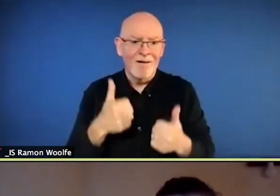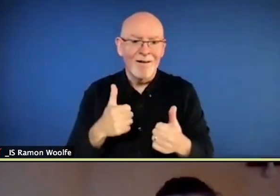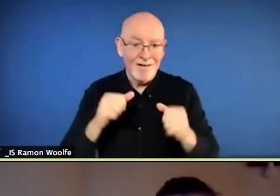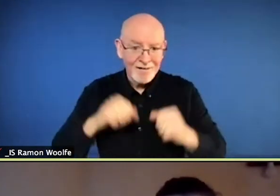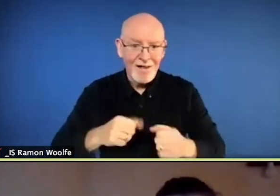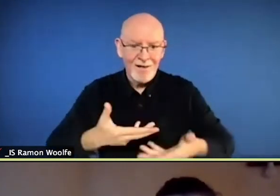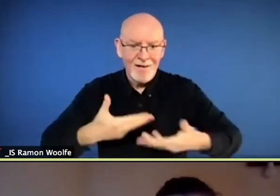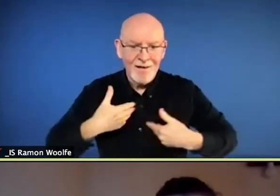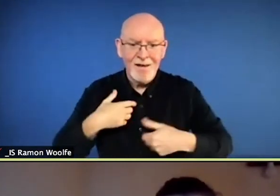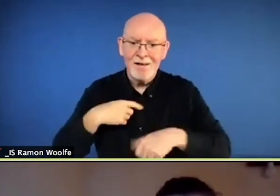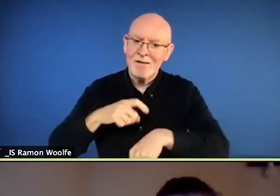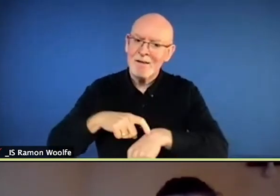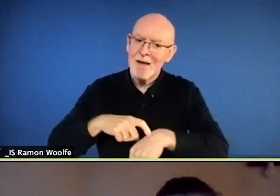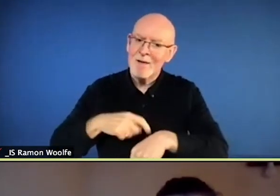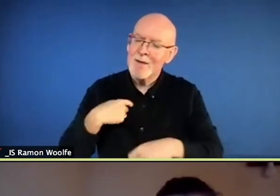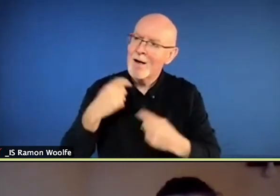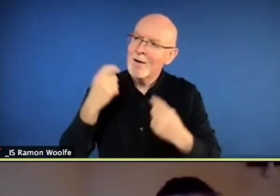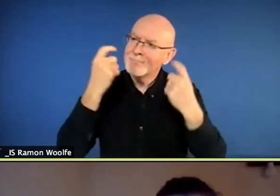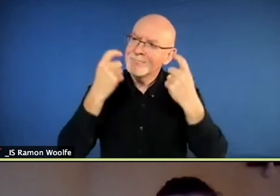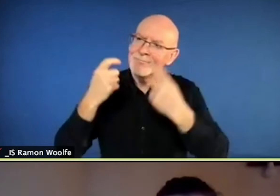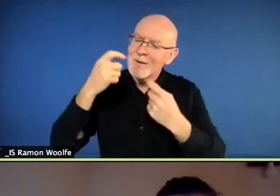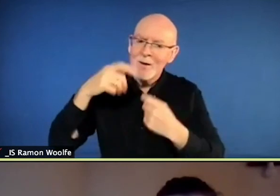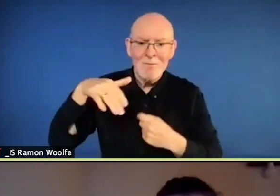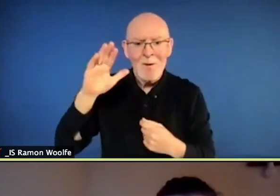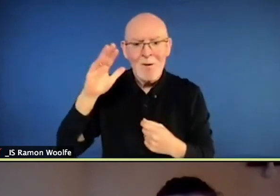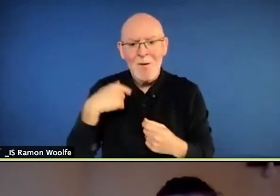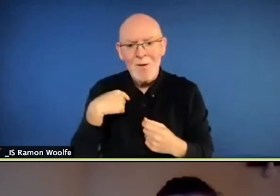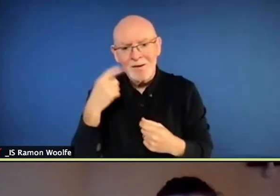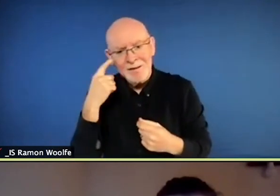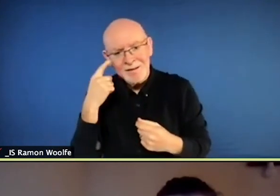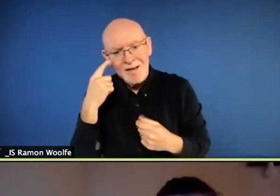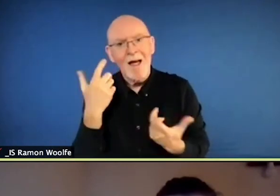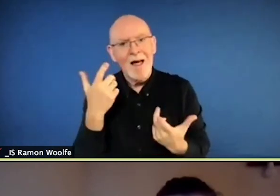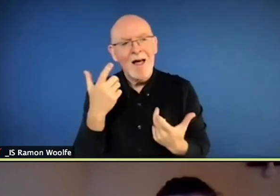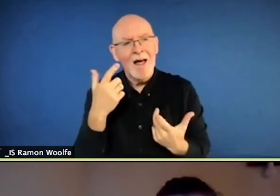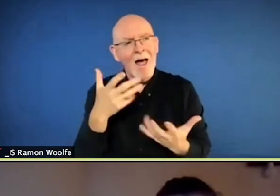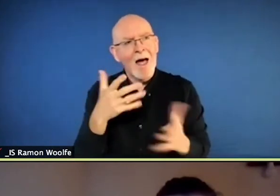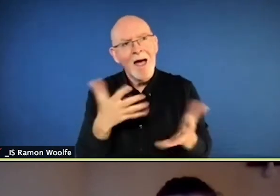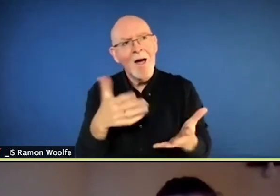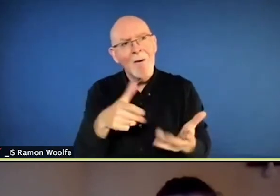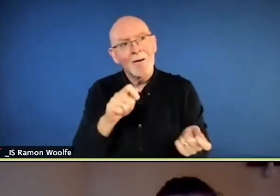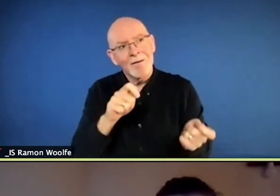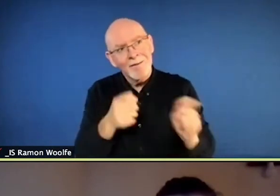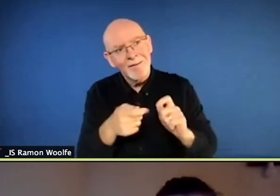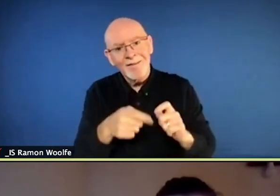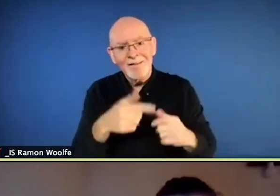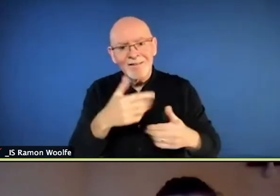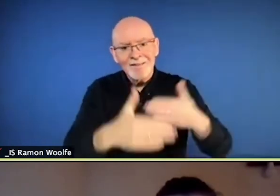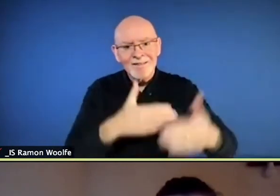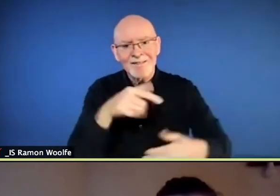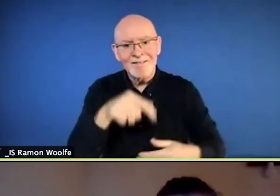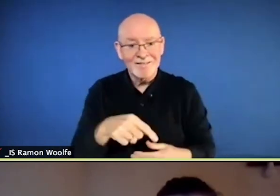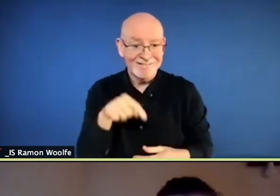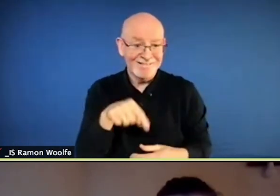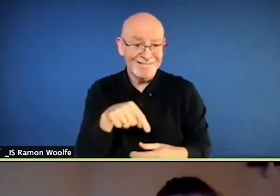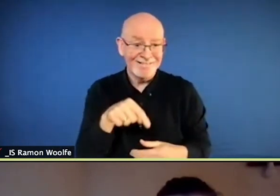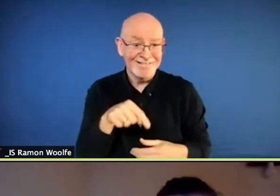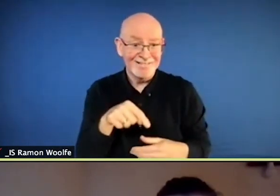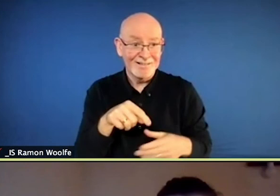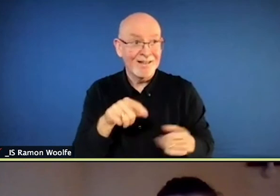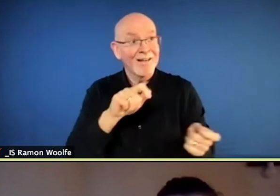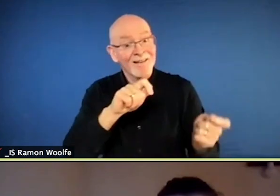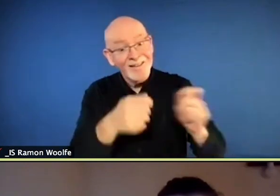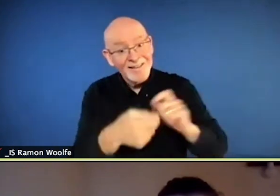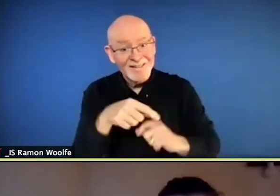solution only is not lies with the organizations which is now working for this. the solution, the first solution lies with the